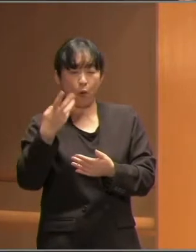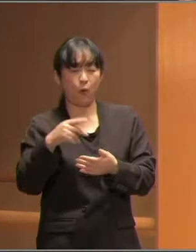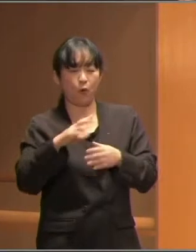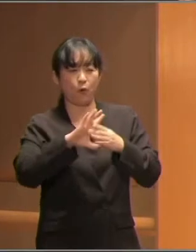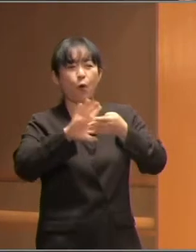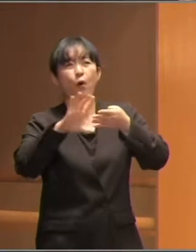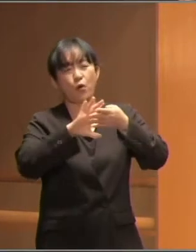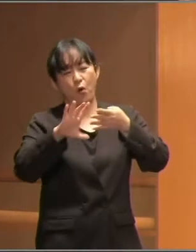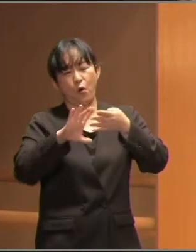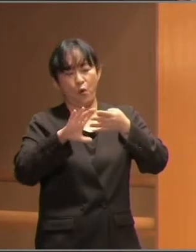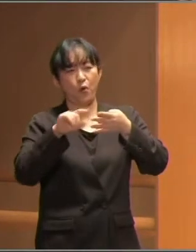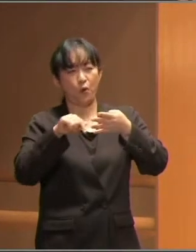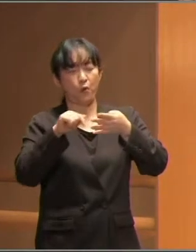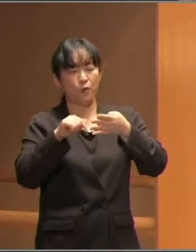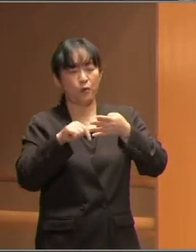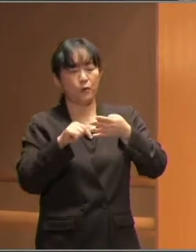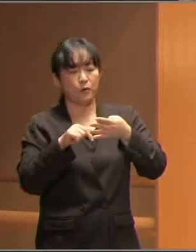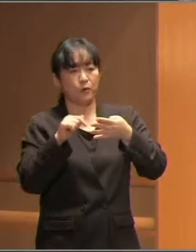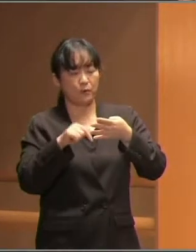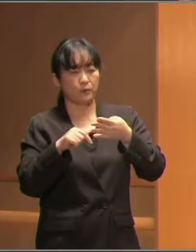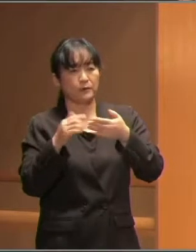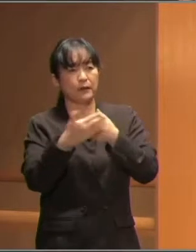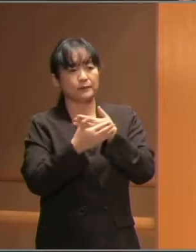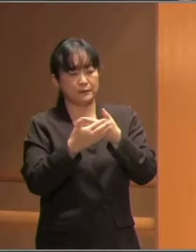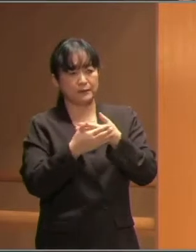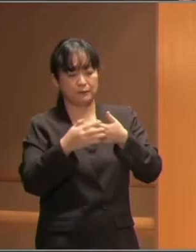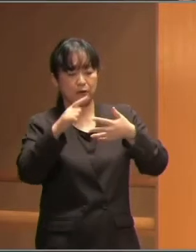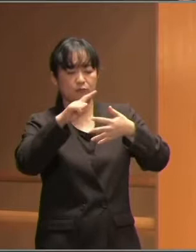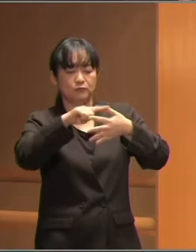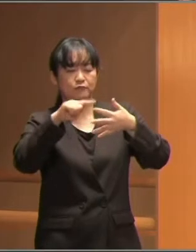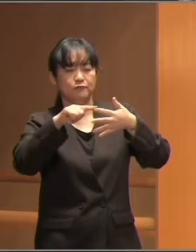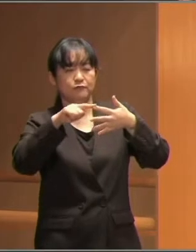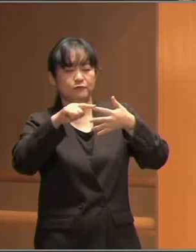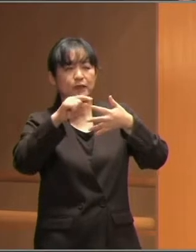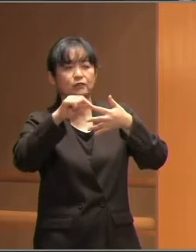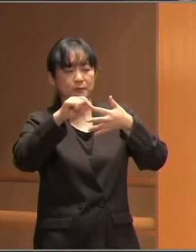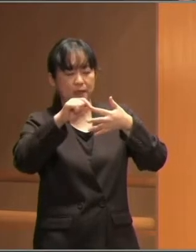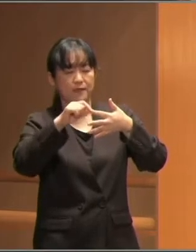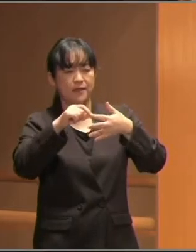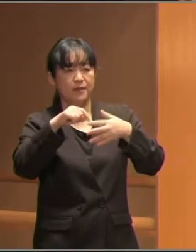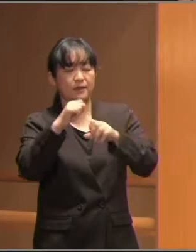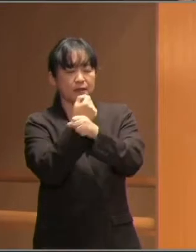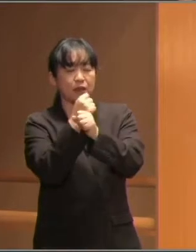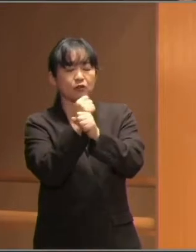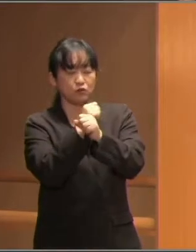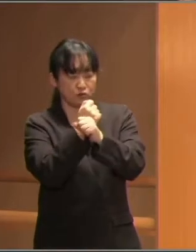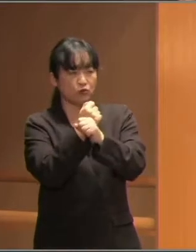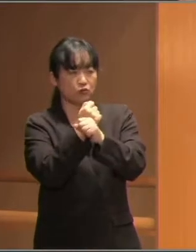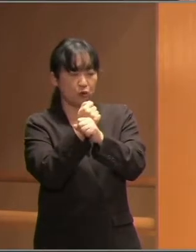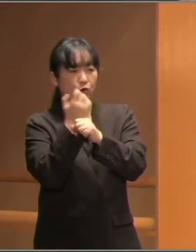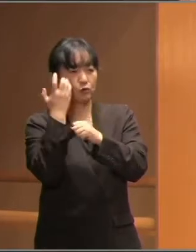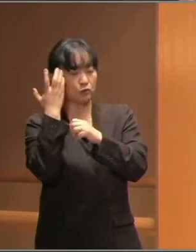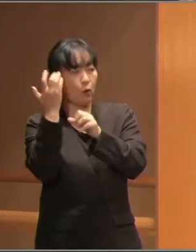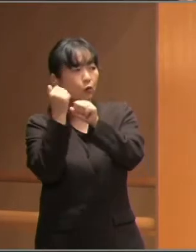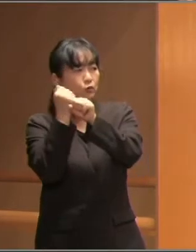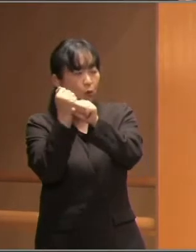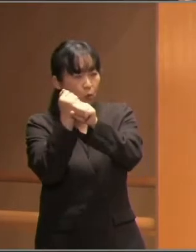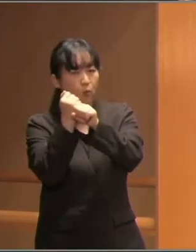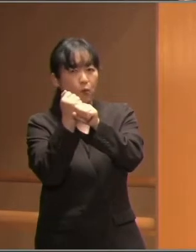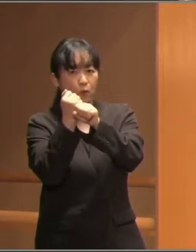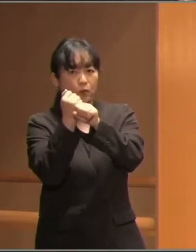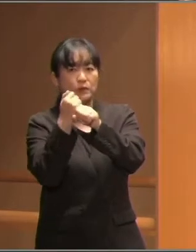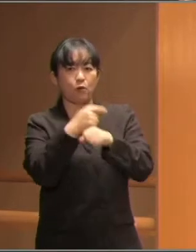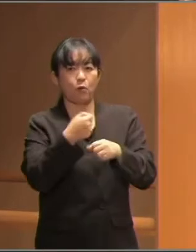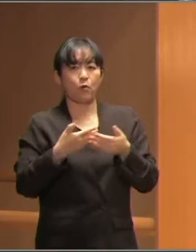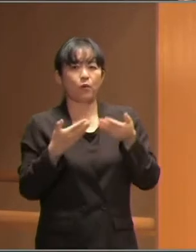But the second one is the most important for me.